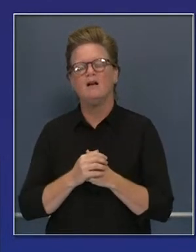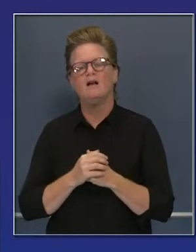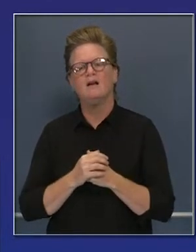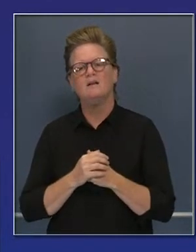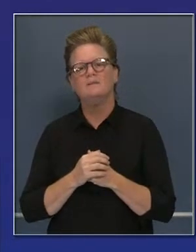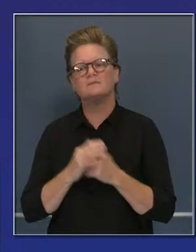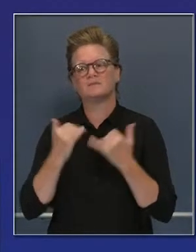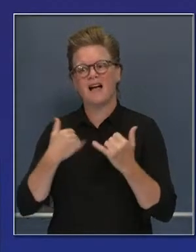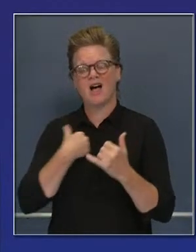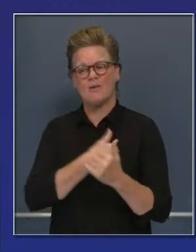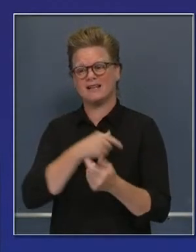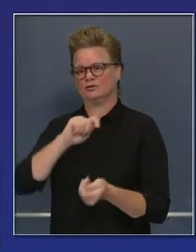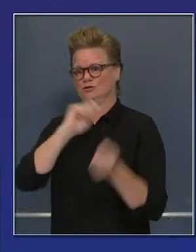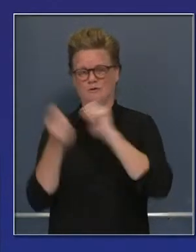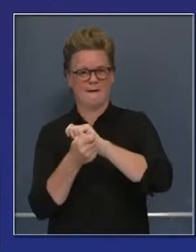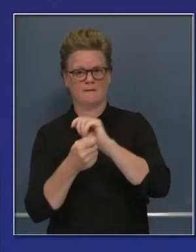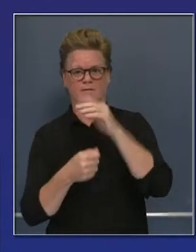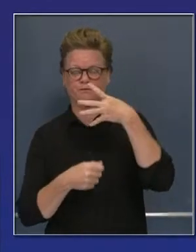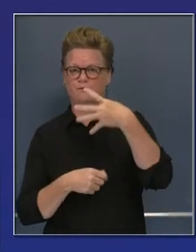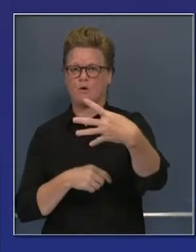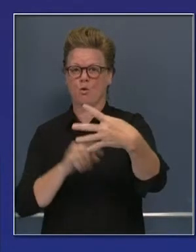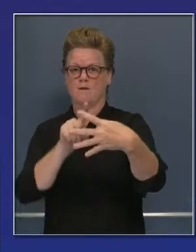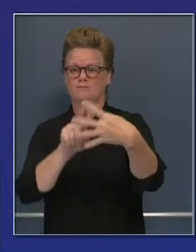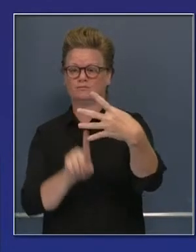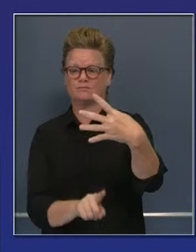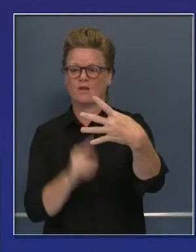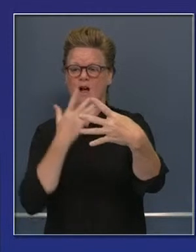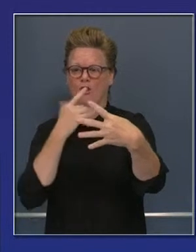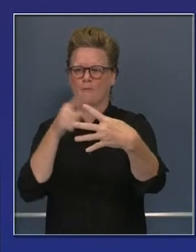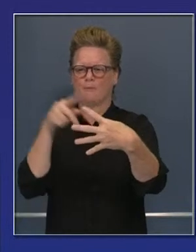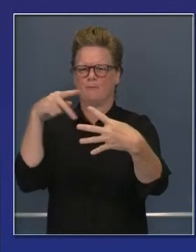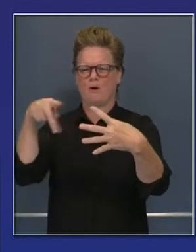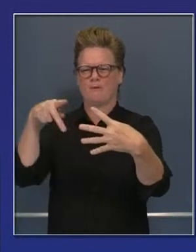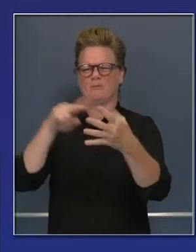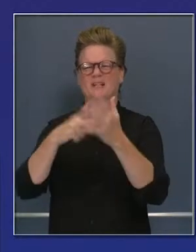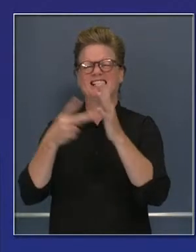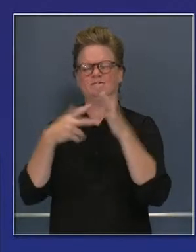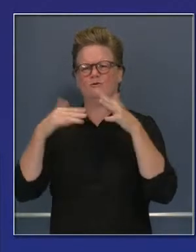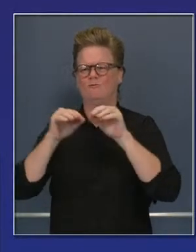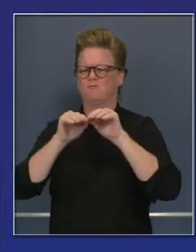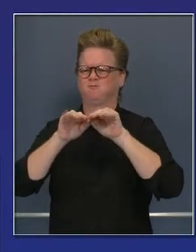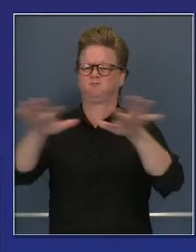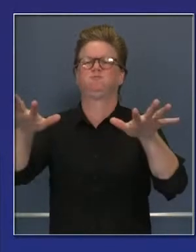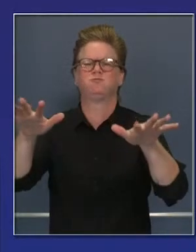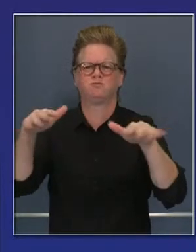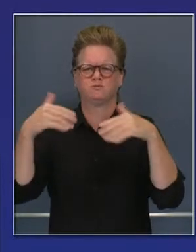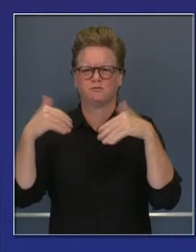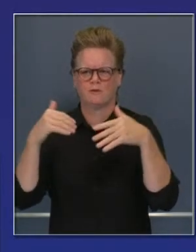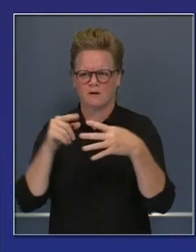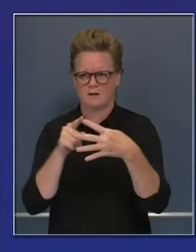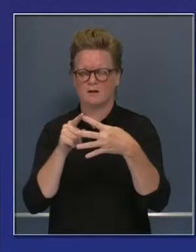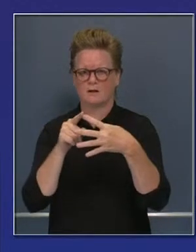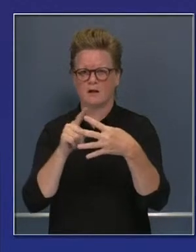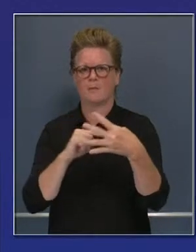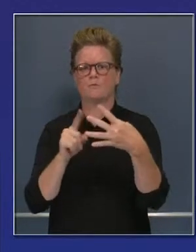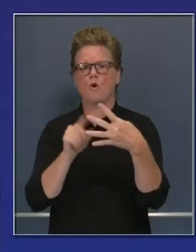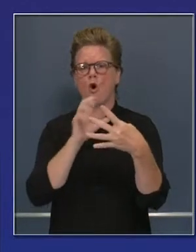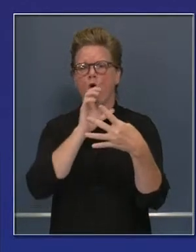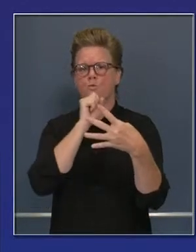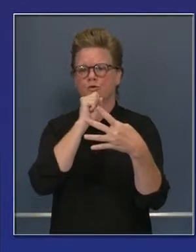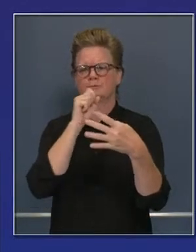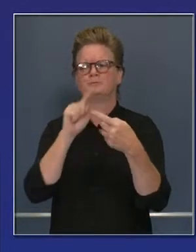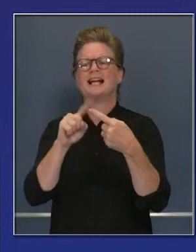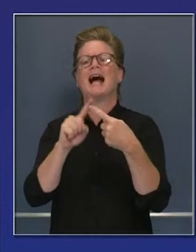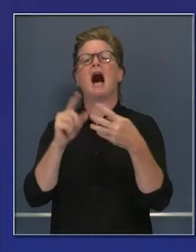tiers. Widespread is purple, substantial is red, moderate transmission is orange, and minimal